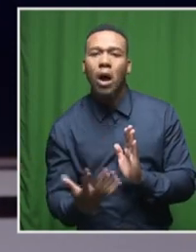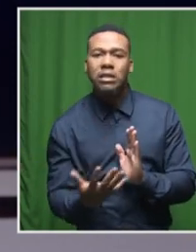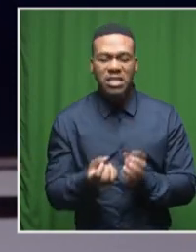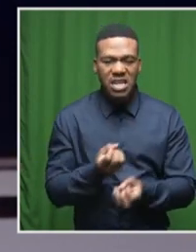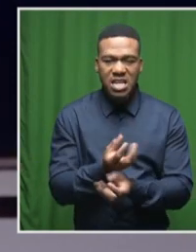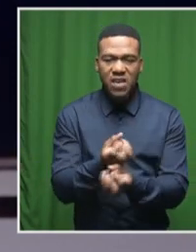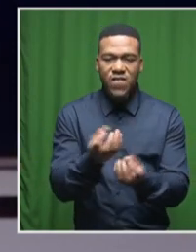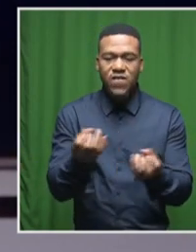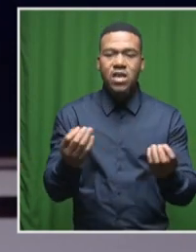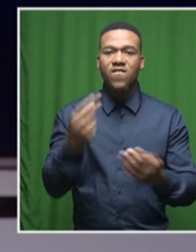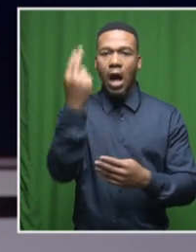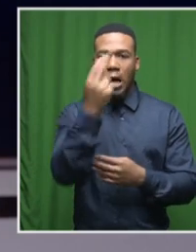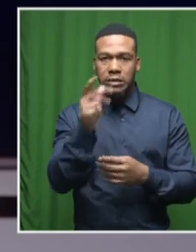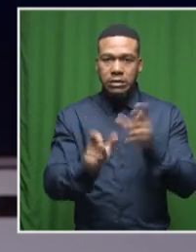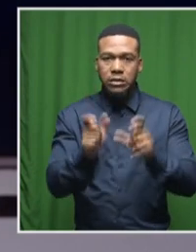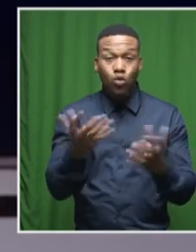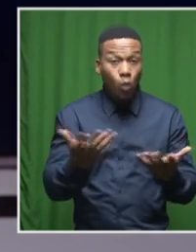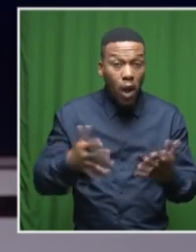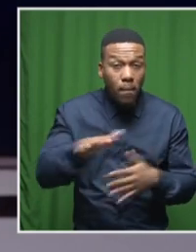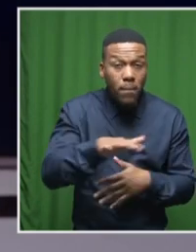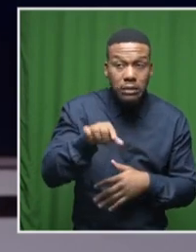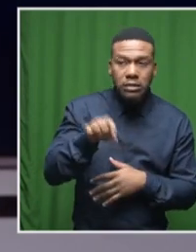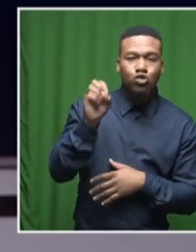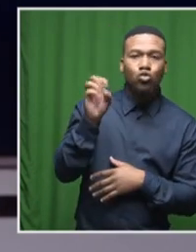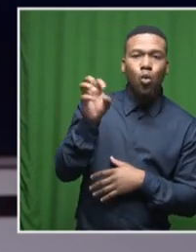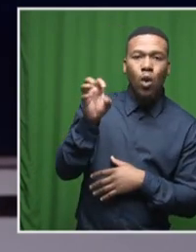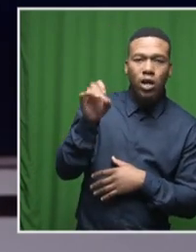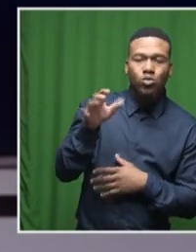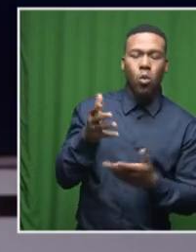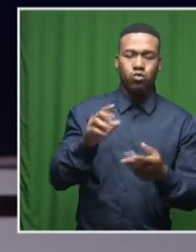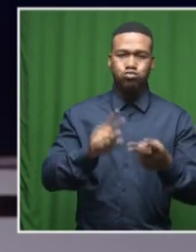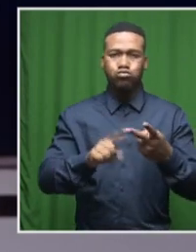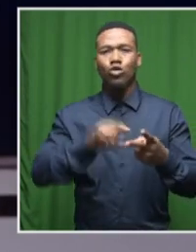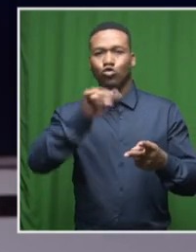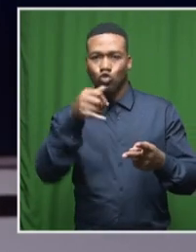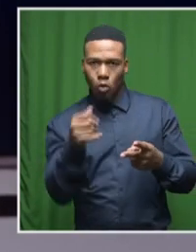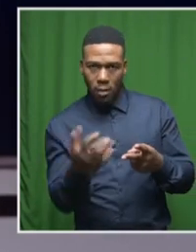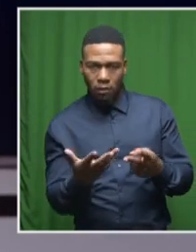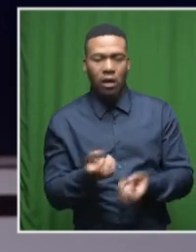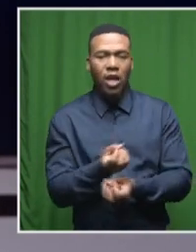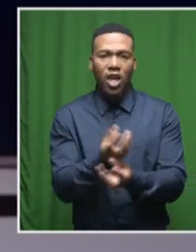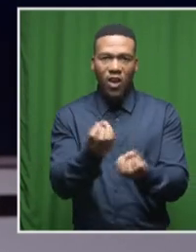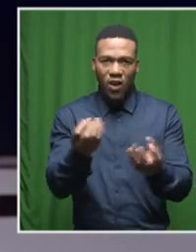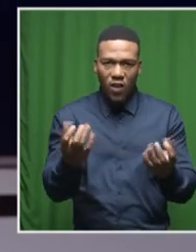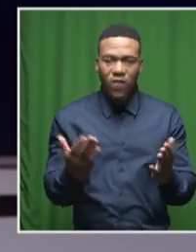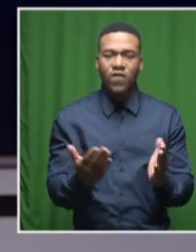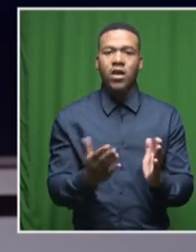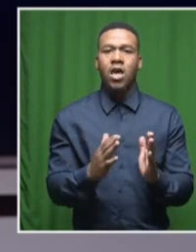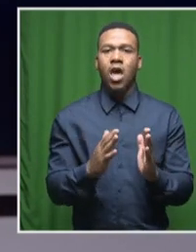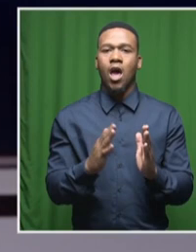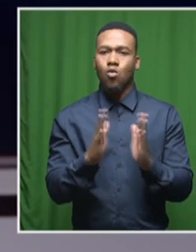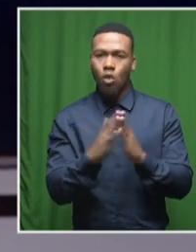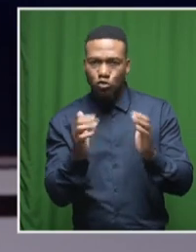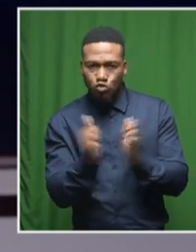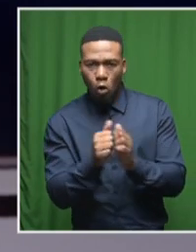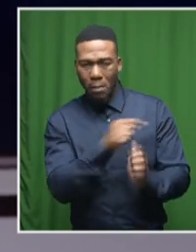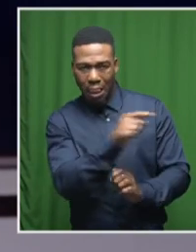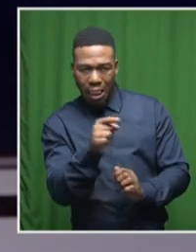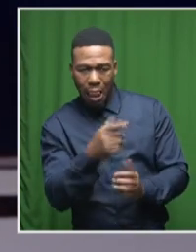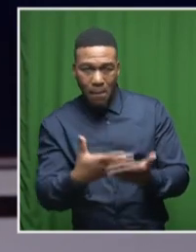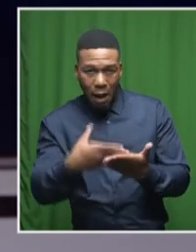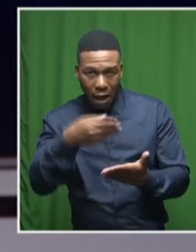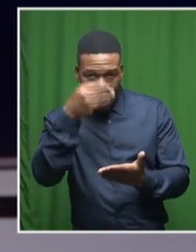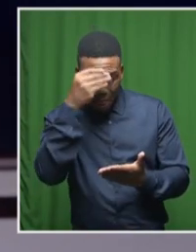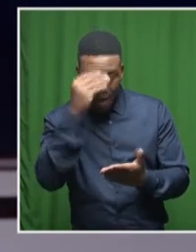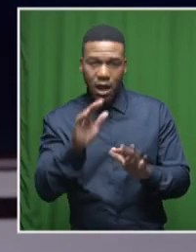Soweto yes. and Joburg in this case, and take them through our artist program, which is they learn how to design,